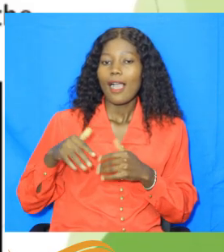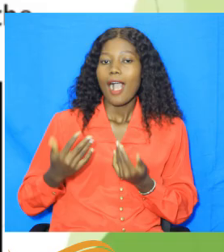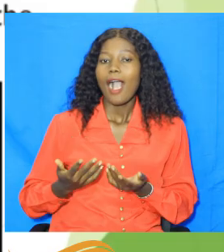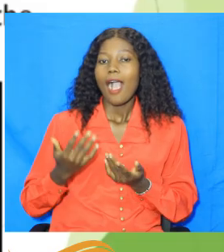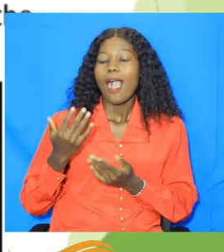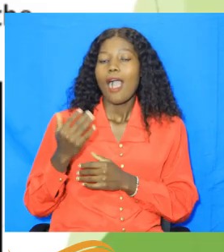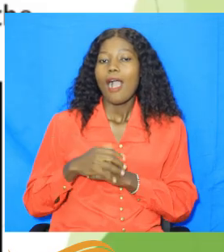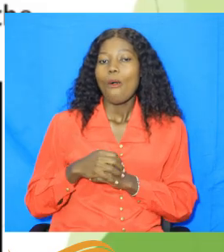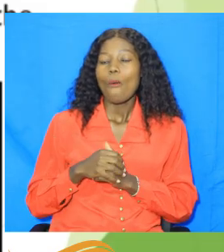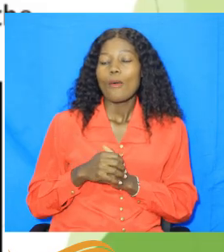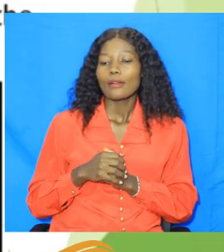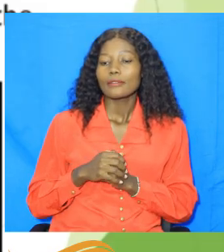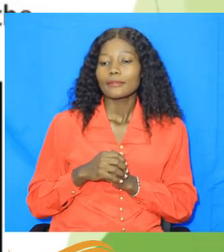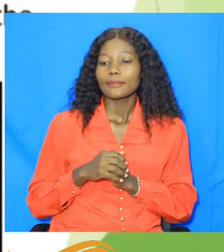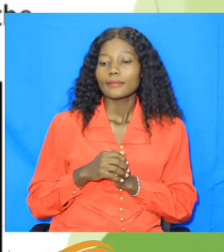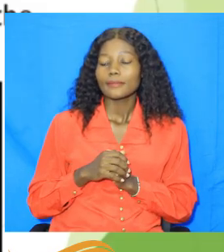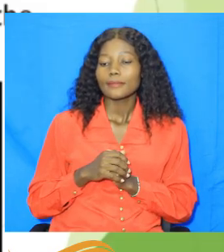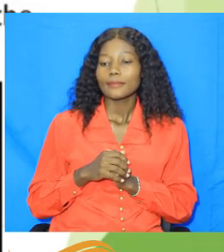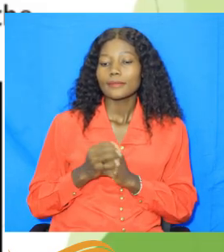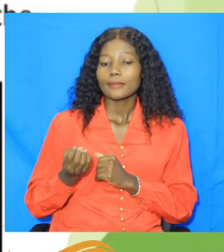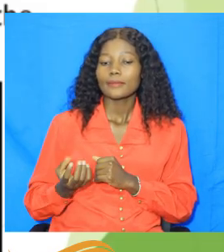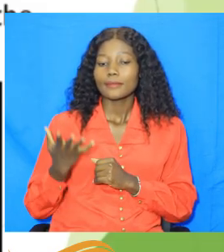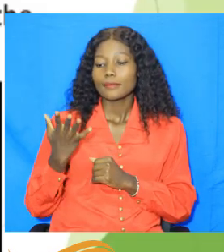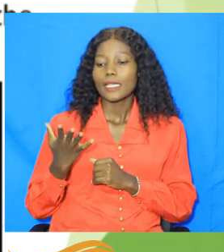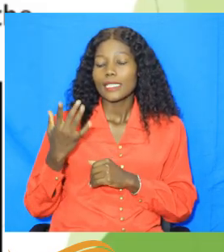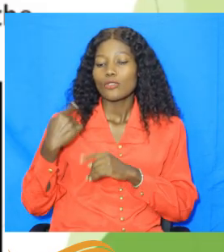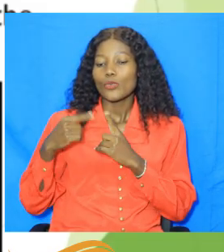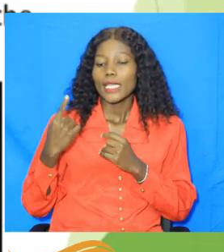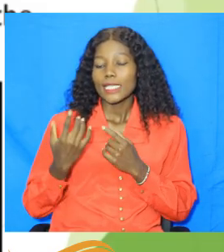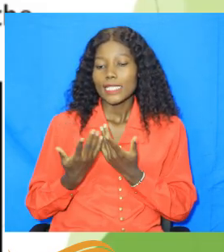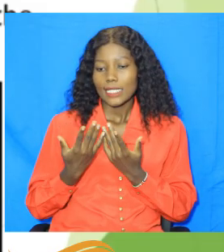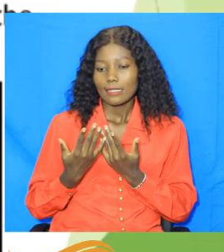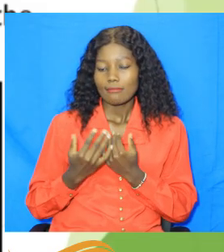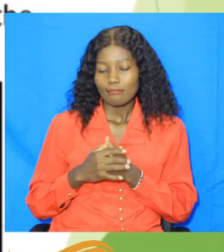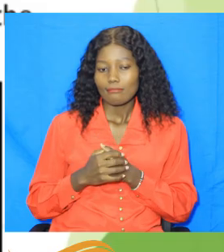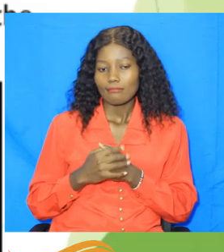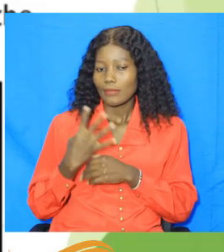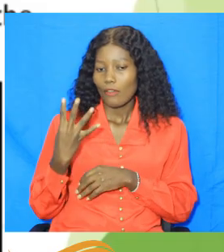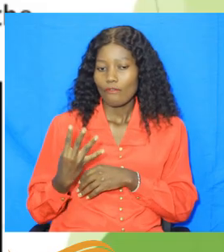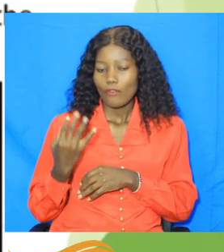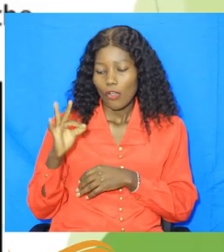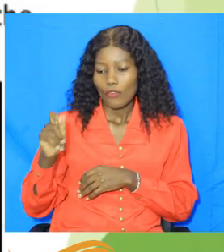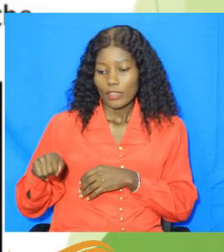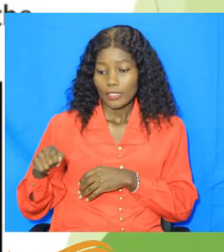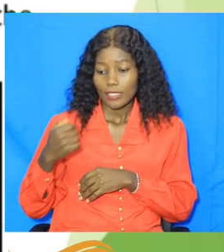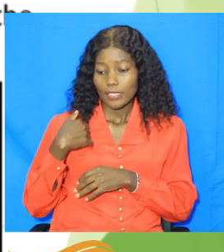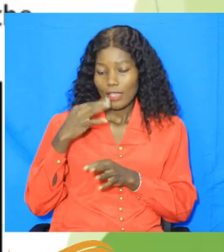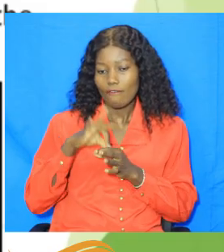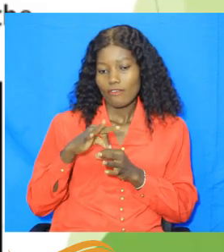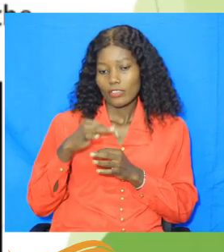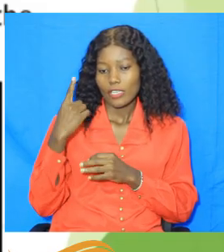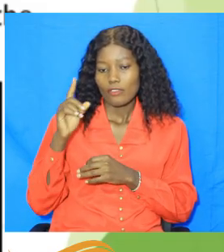has a majority of wins. Four of the judges have voted